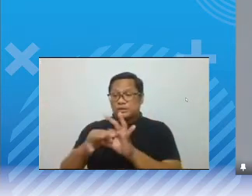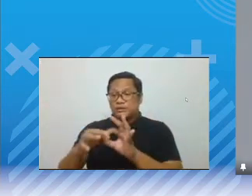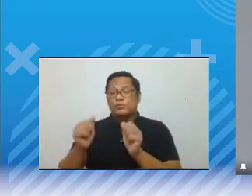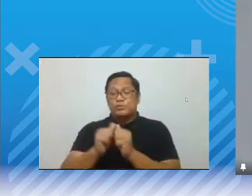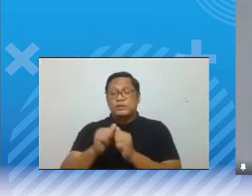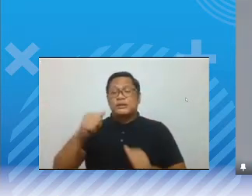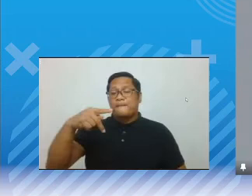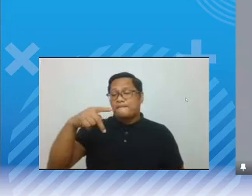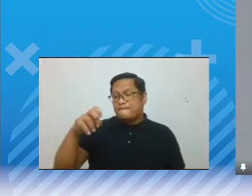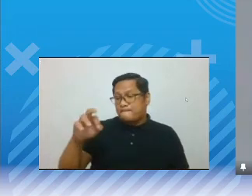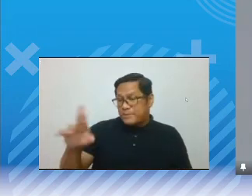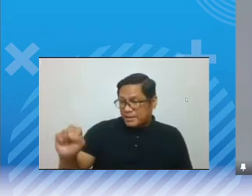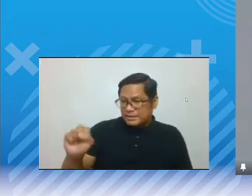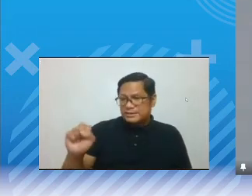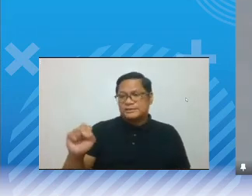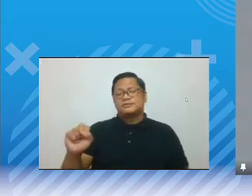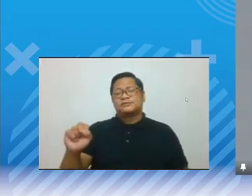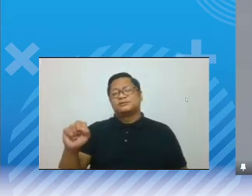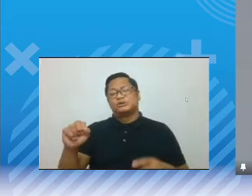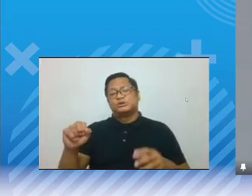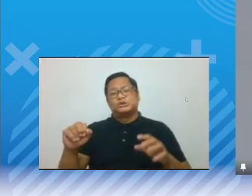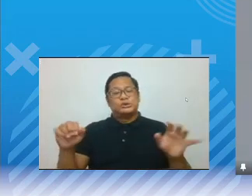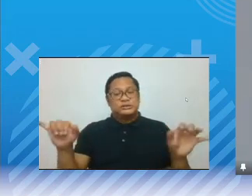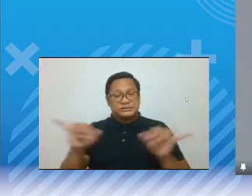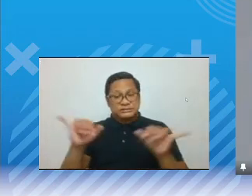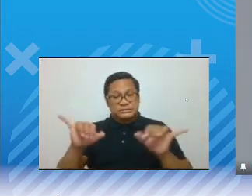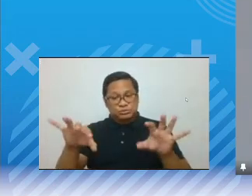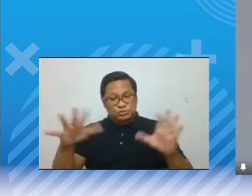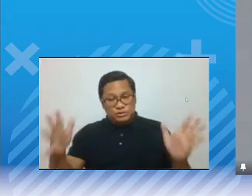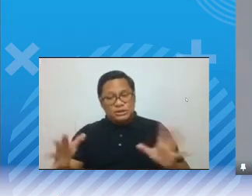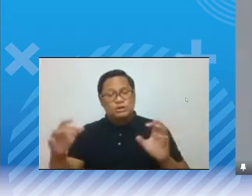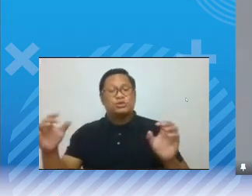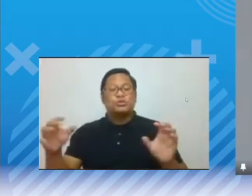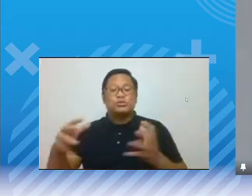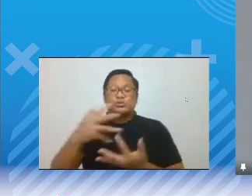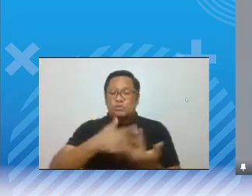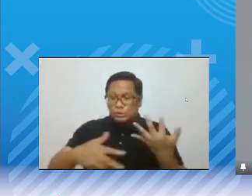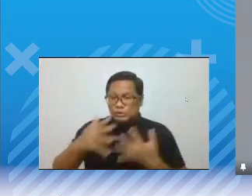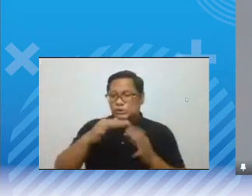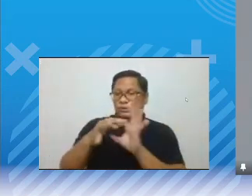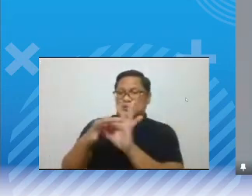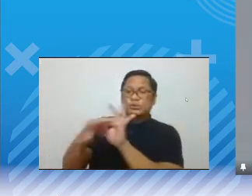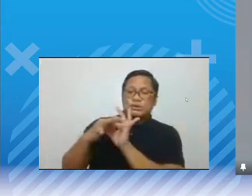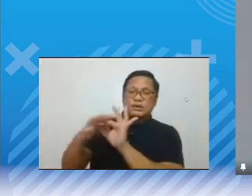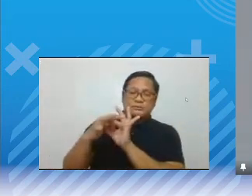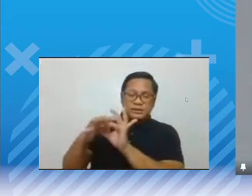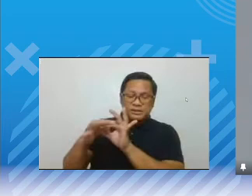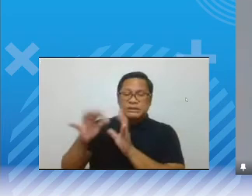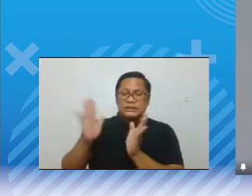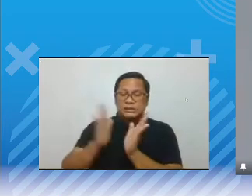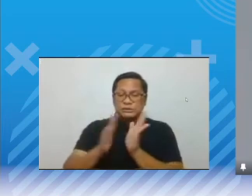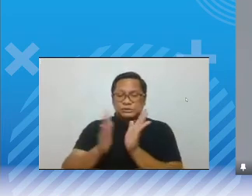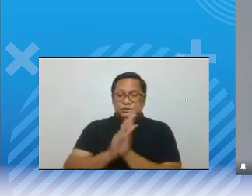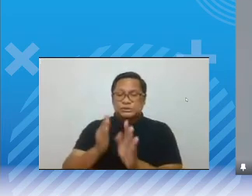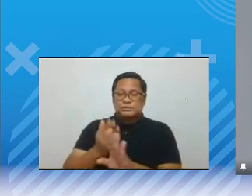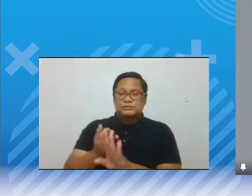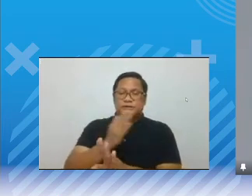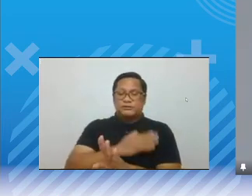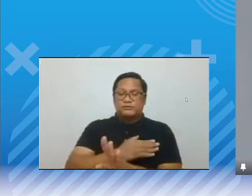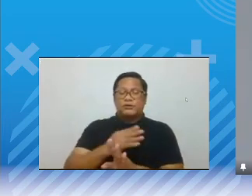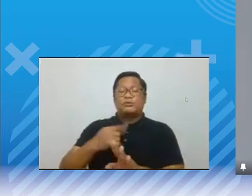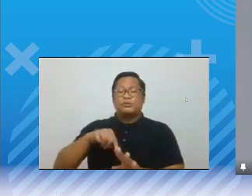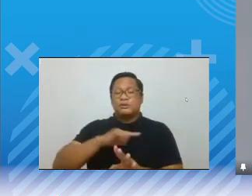colleagues, and collaborate with them. So that's what we've been doing in our school. Before we started these online